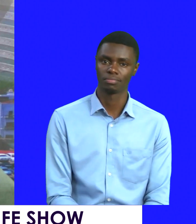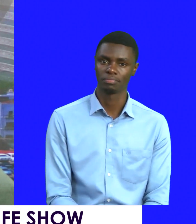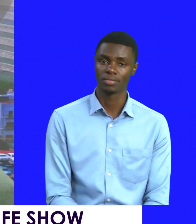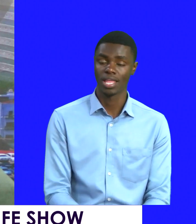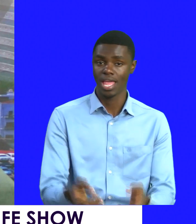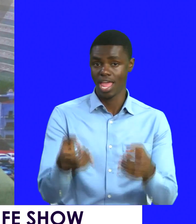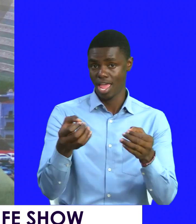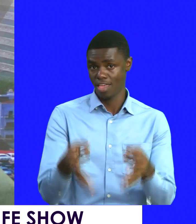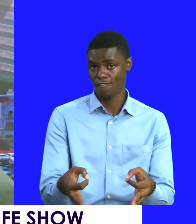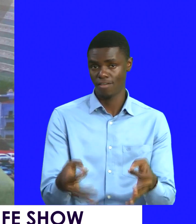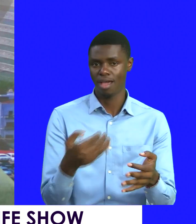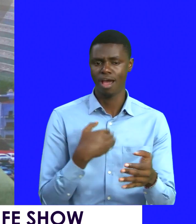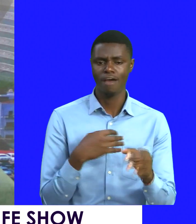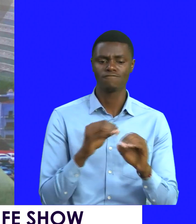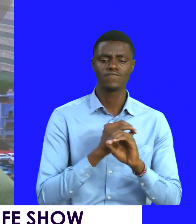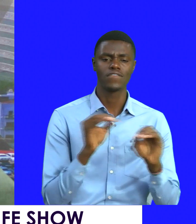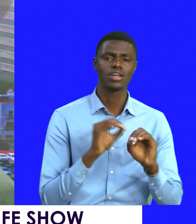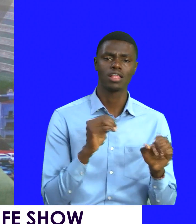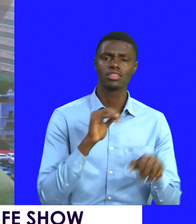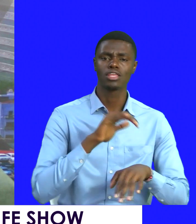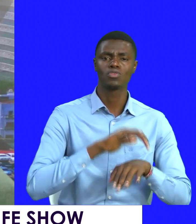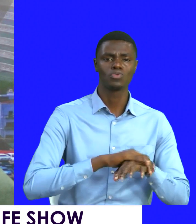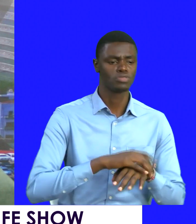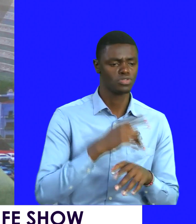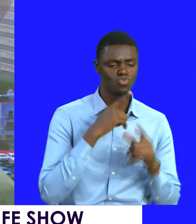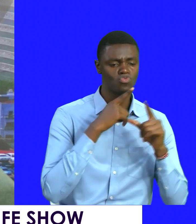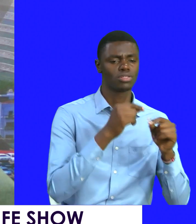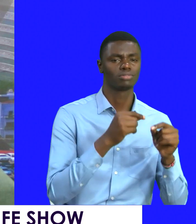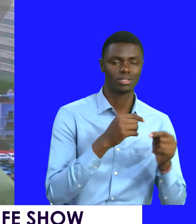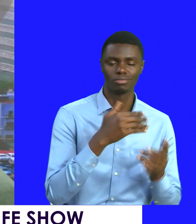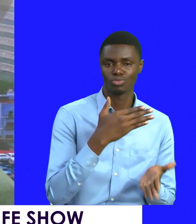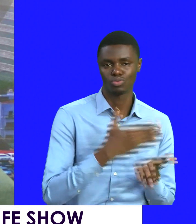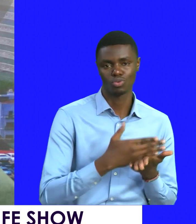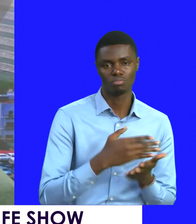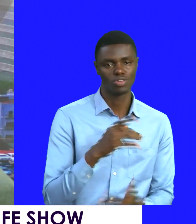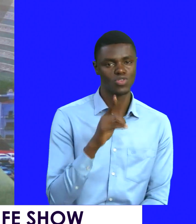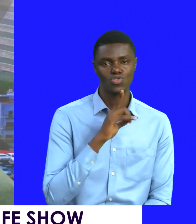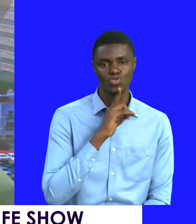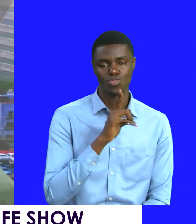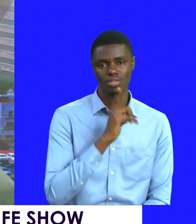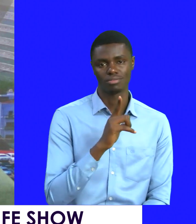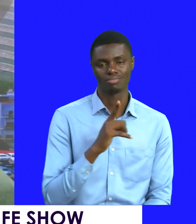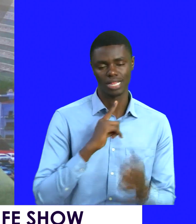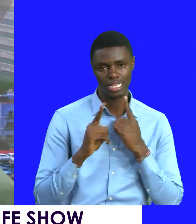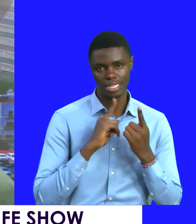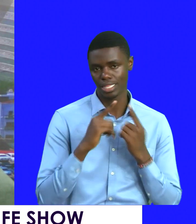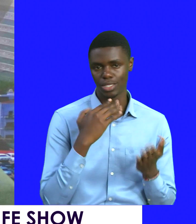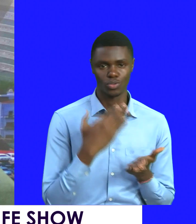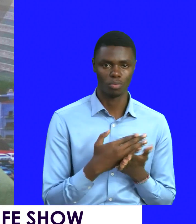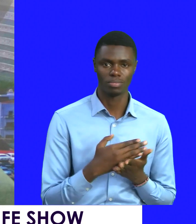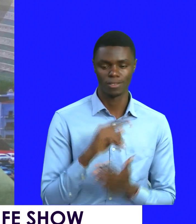If there is nothing good you can say, stop talking. Be quiet. That is how to manage